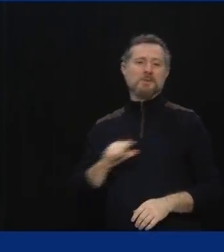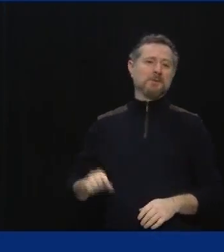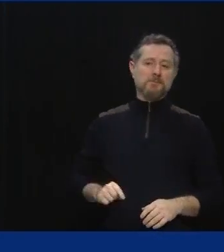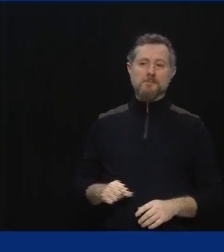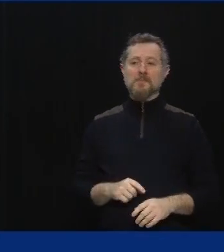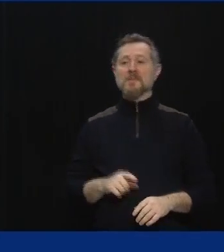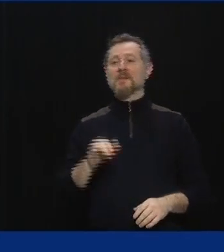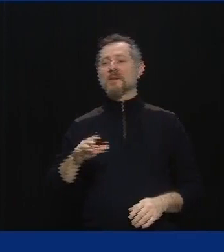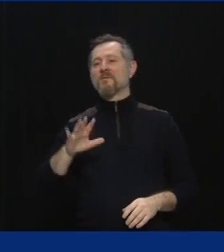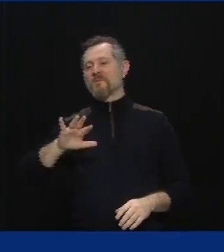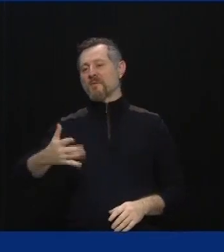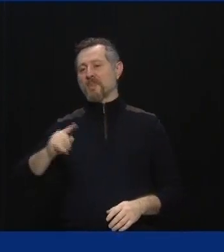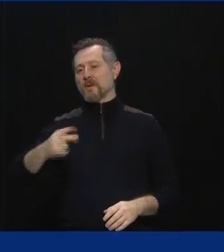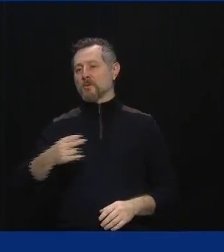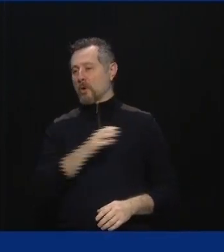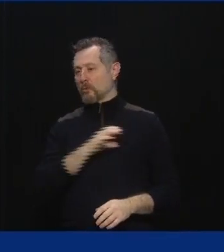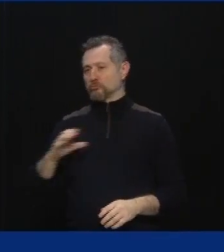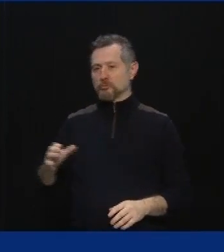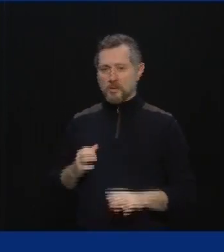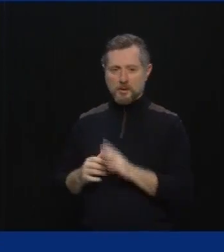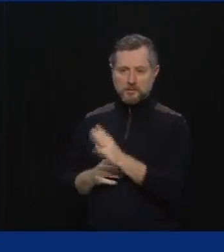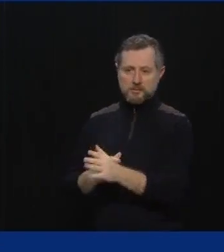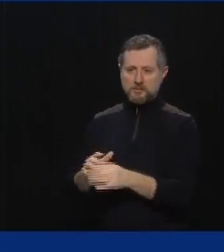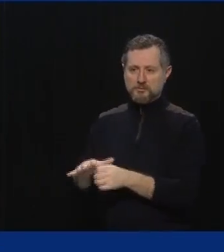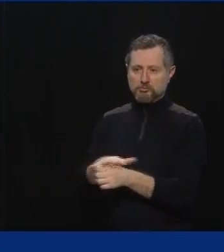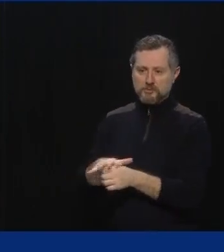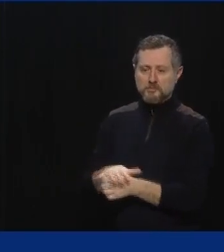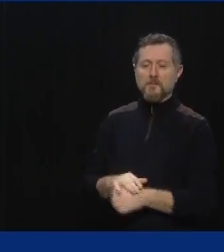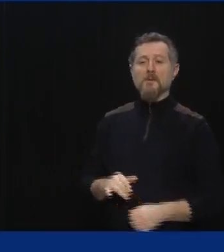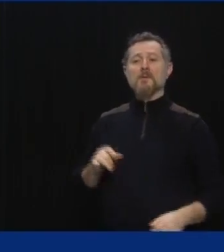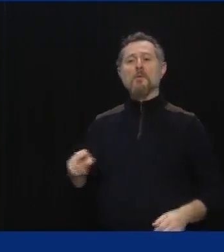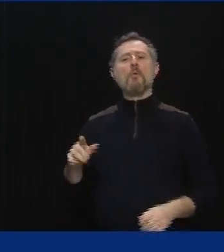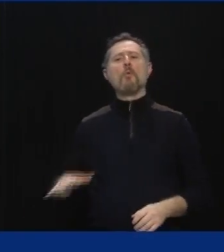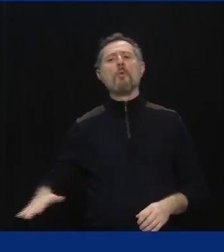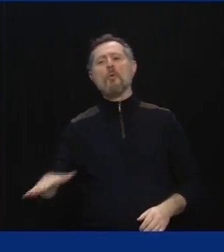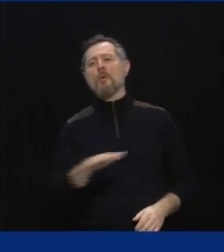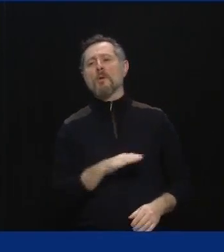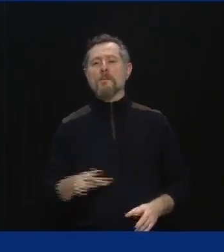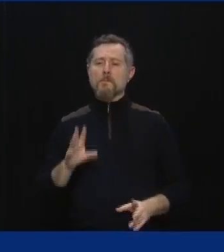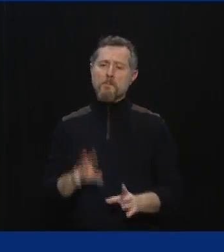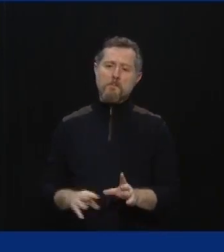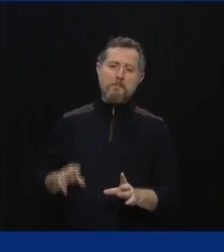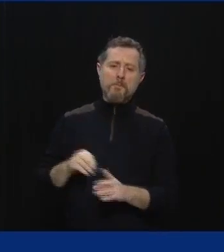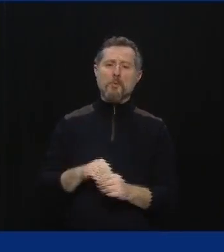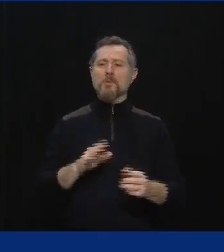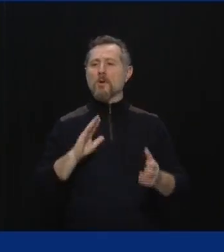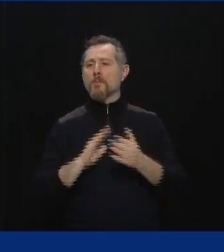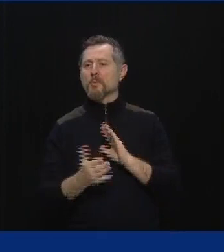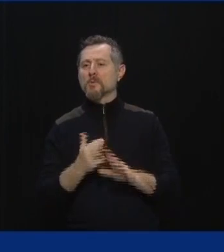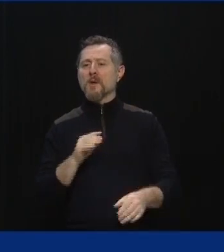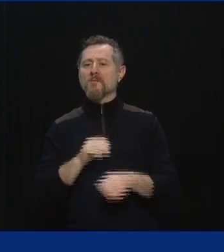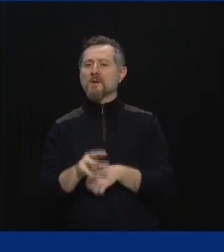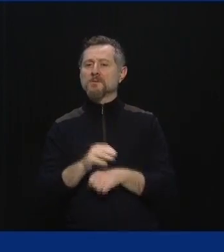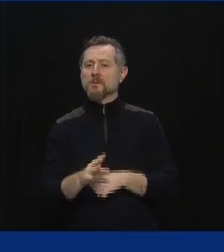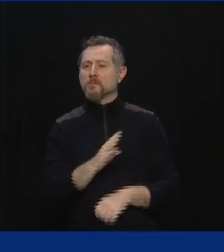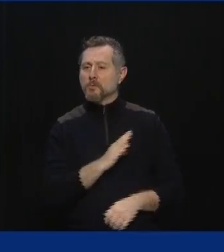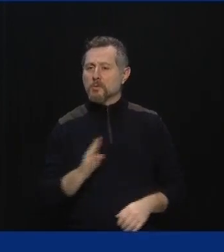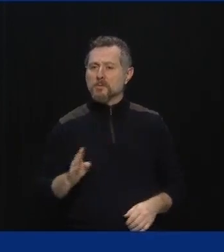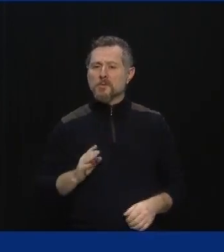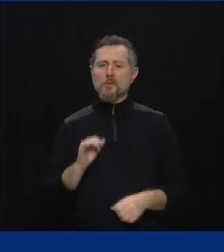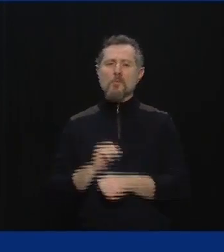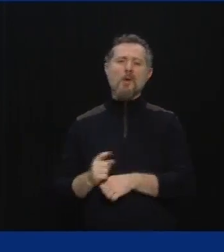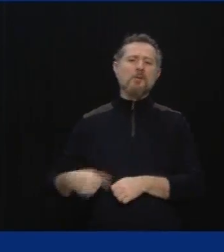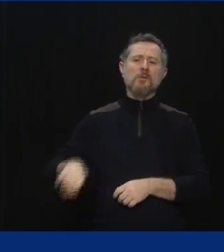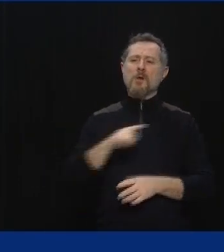Congressional District, including into Nassau County. They are all part of the community advisory board, working and meeting